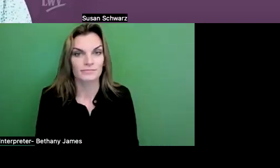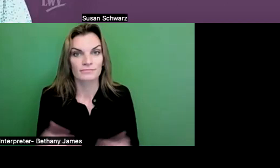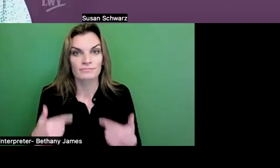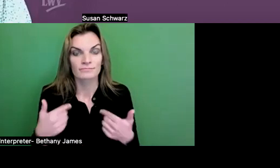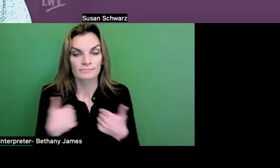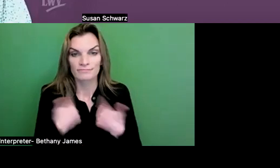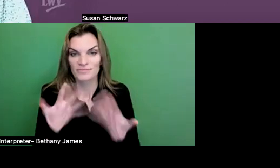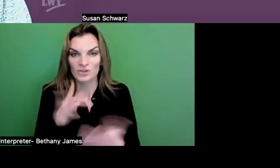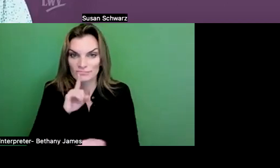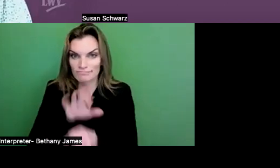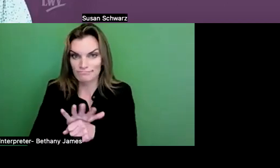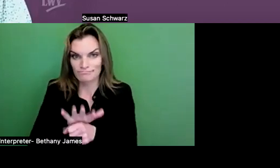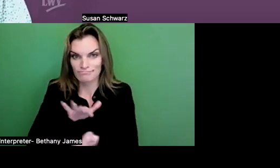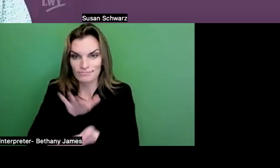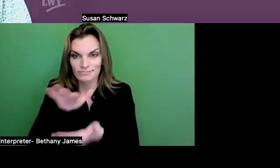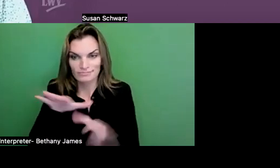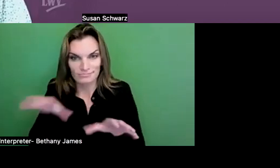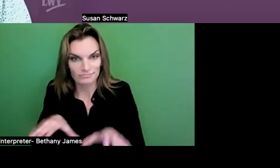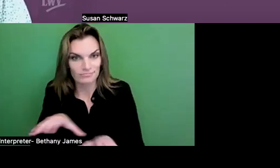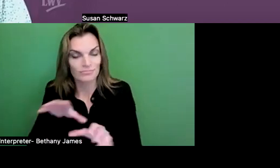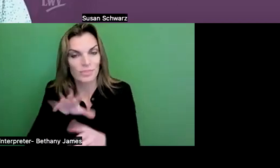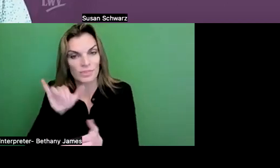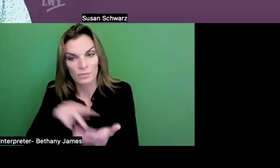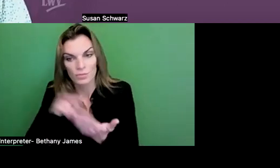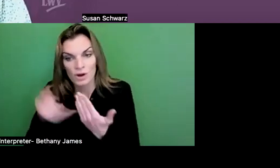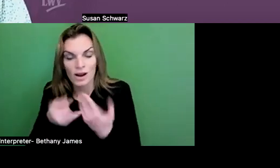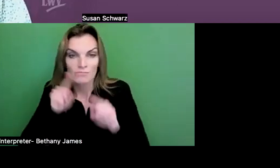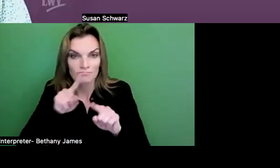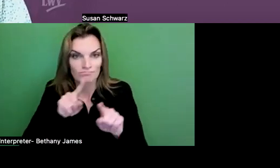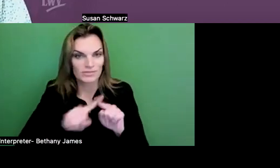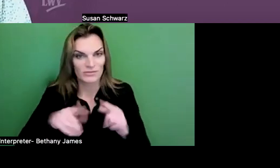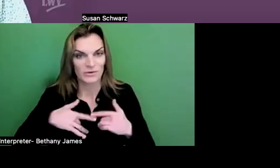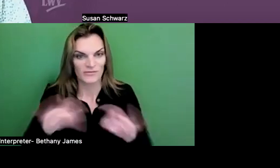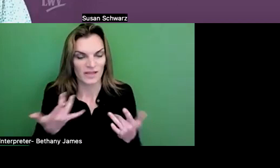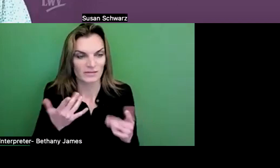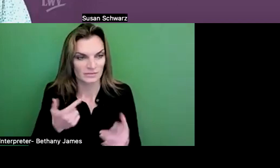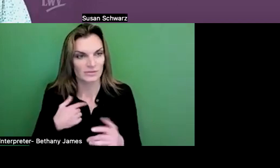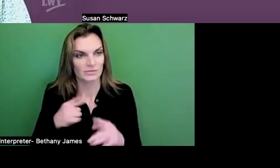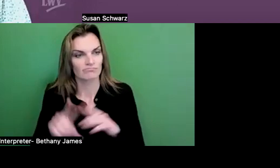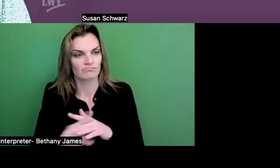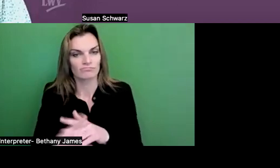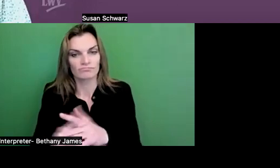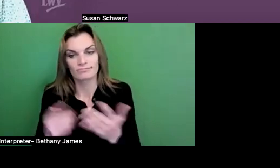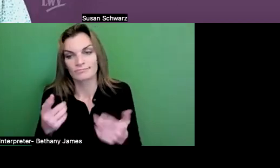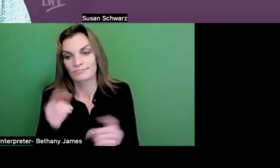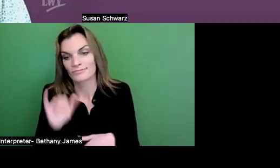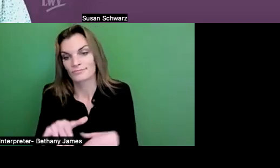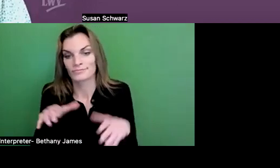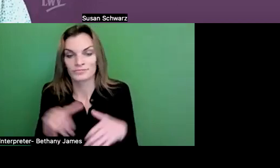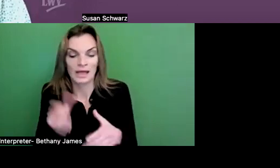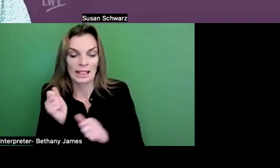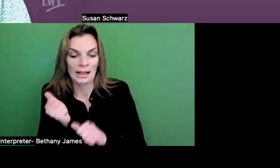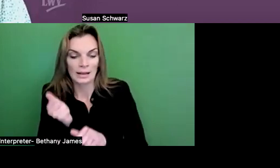devoted not only the time in actually doing the project, but I attend all the events. When it comes to from the Little League Parade